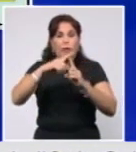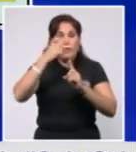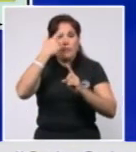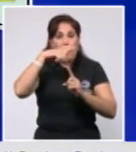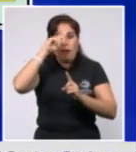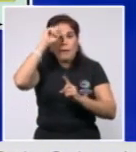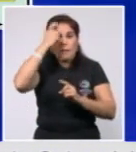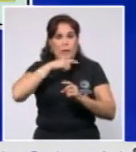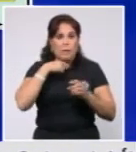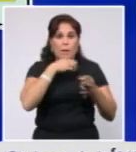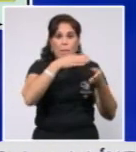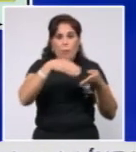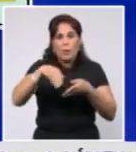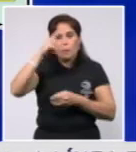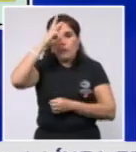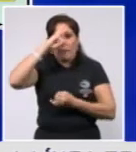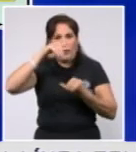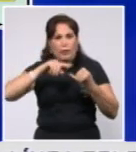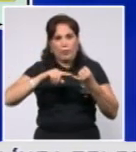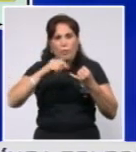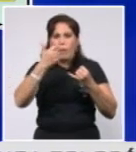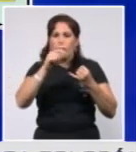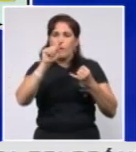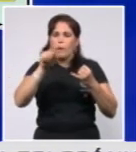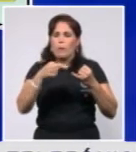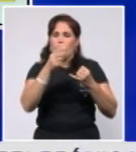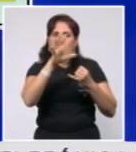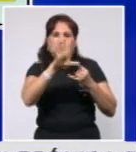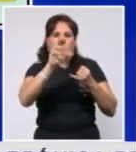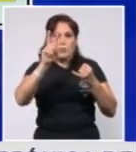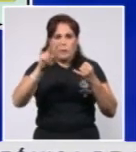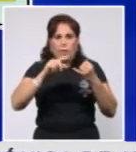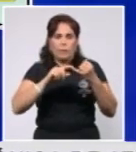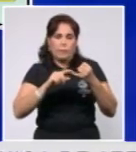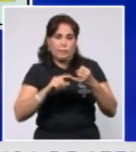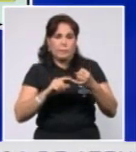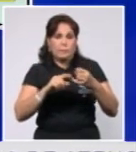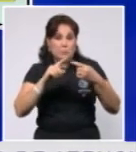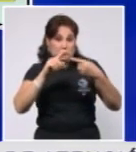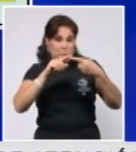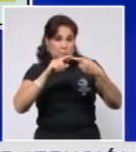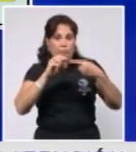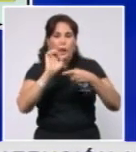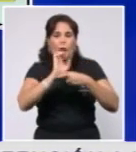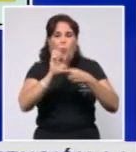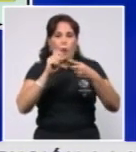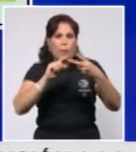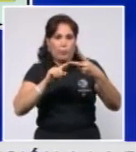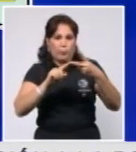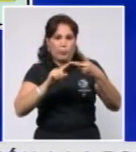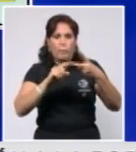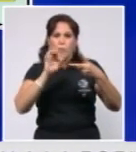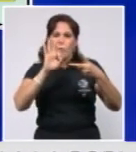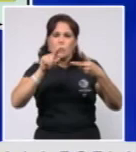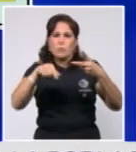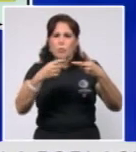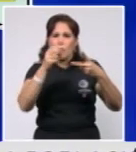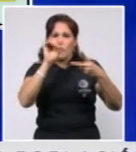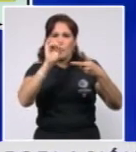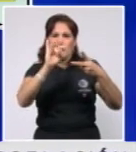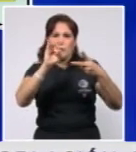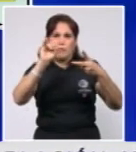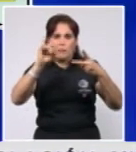with 10.52%, followed by Ecuador with 8.76%, then Canada